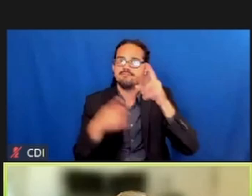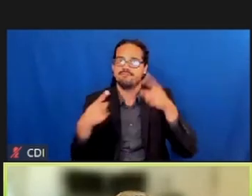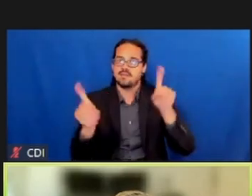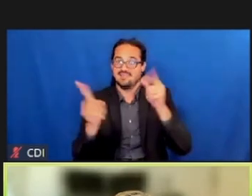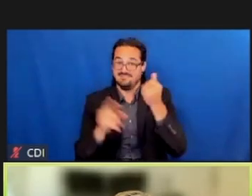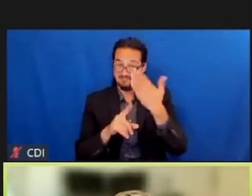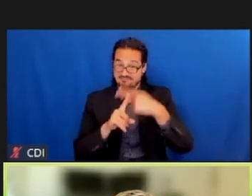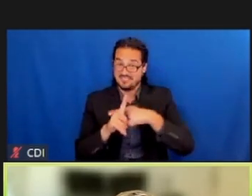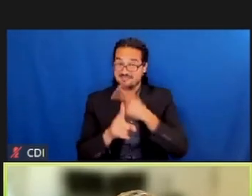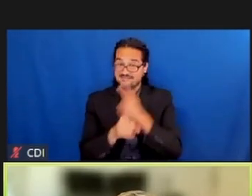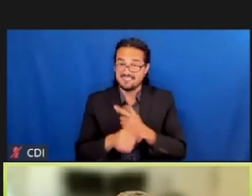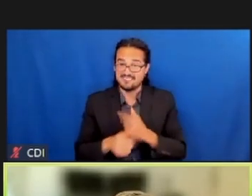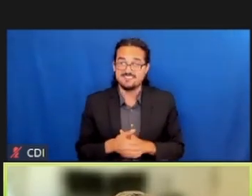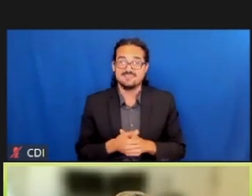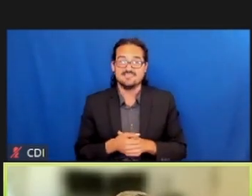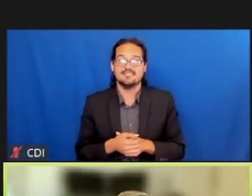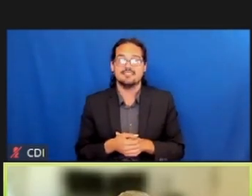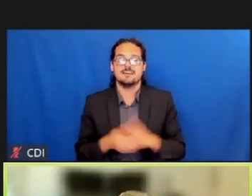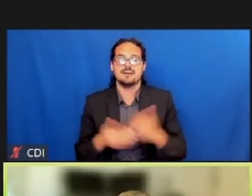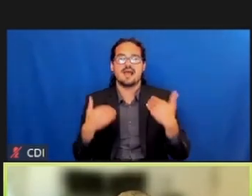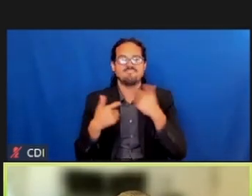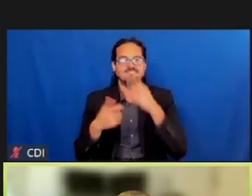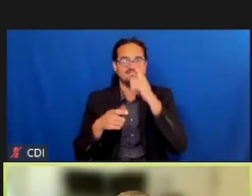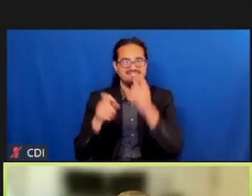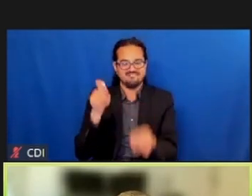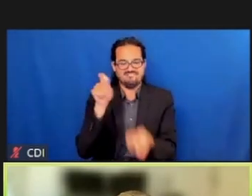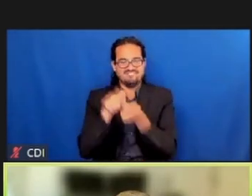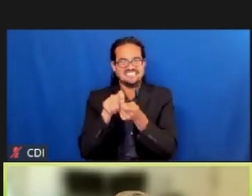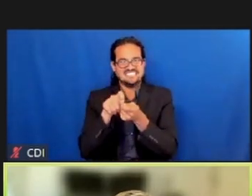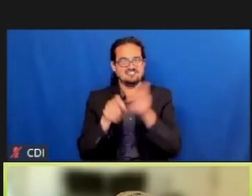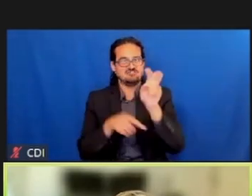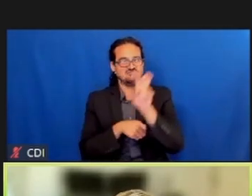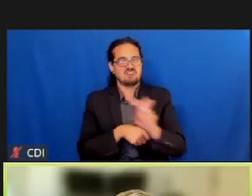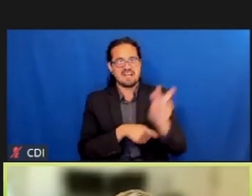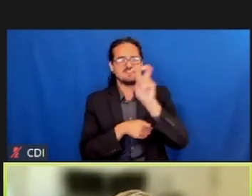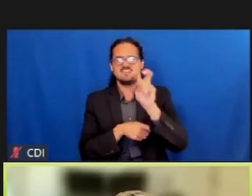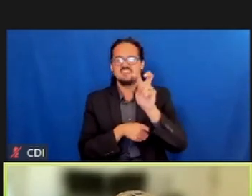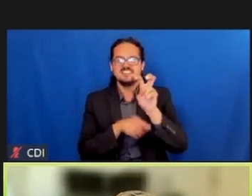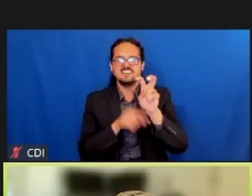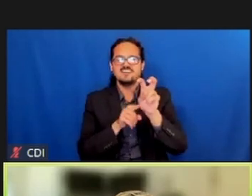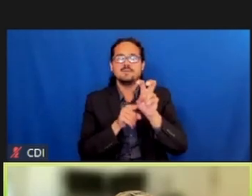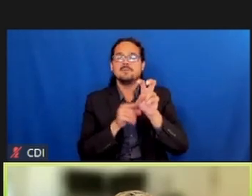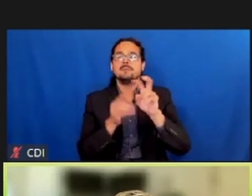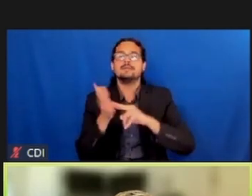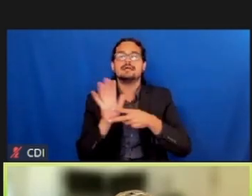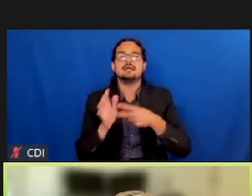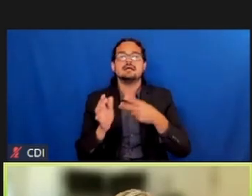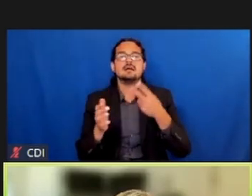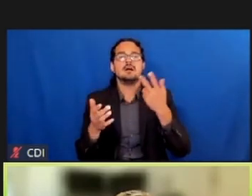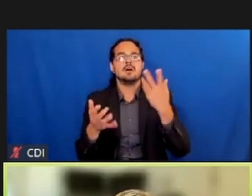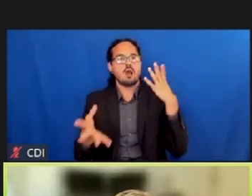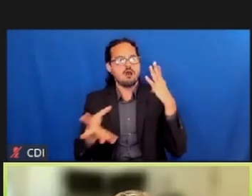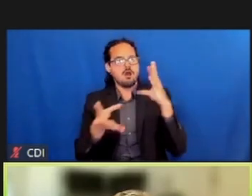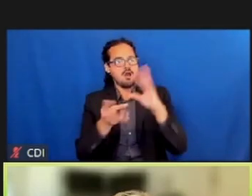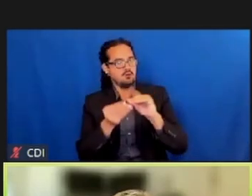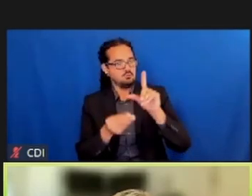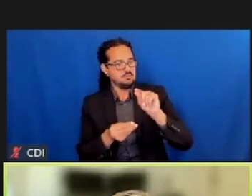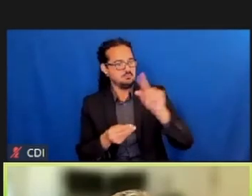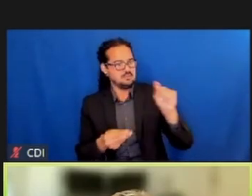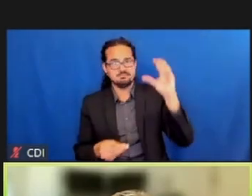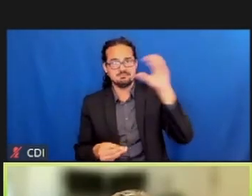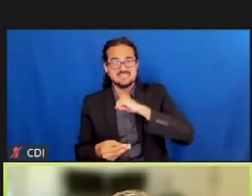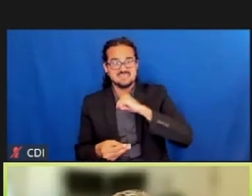these days, meaning we're making up for 2020. Even though I'm still vaccinated, I think I'm personally